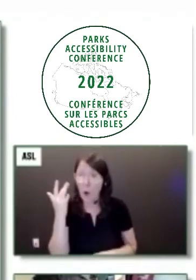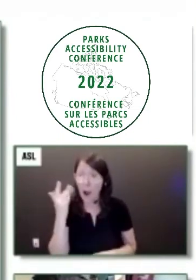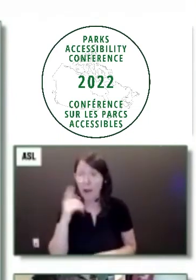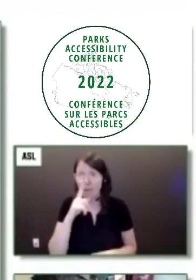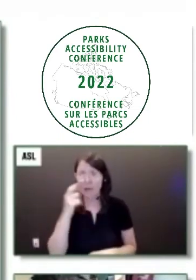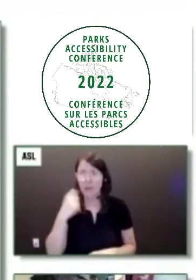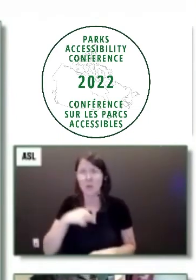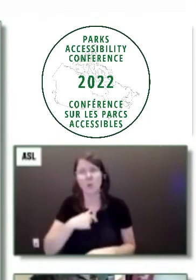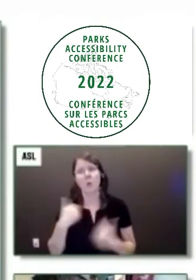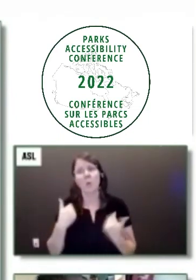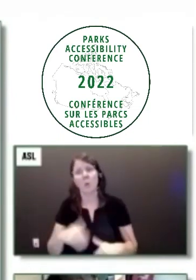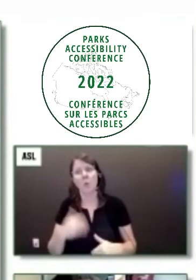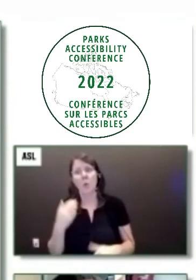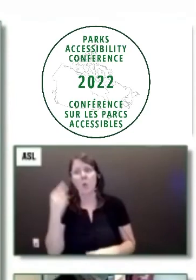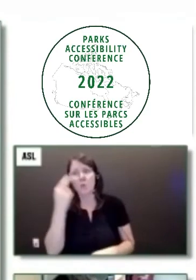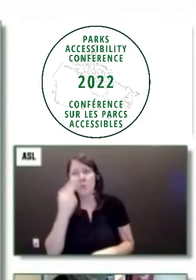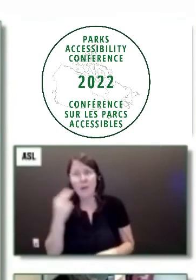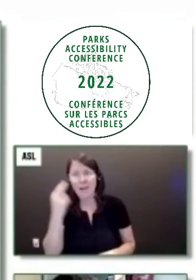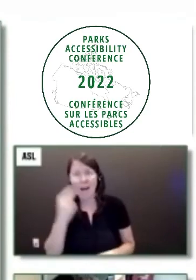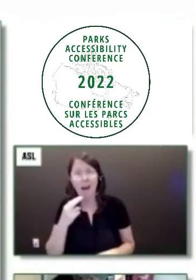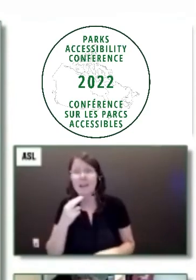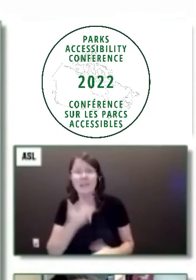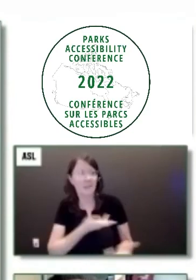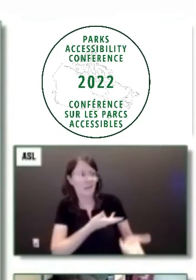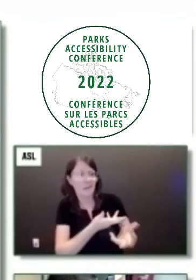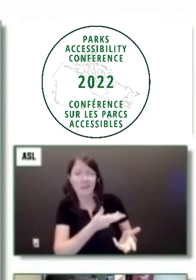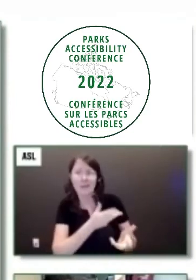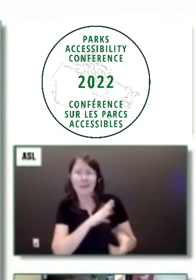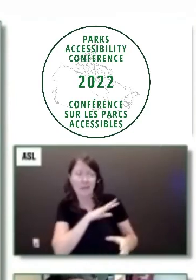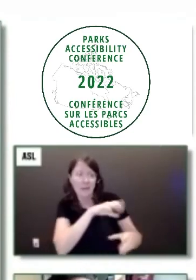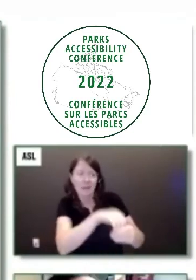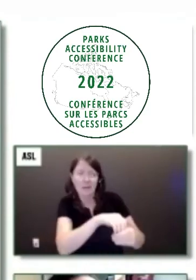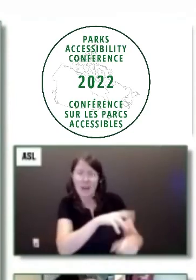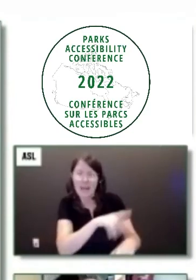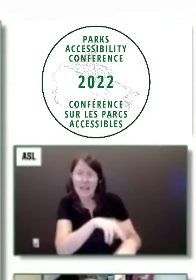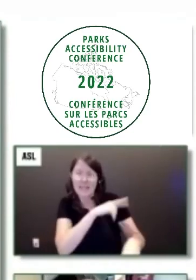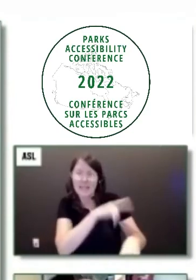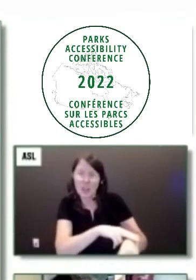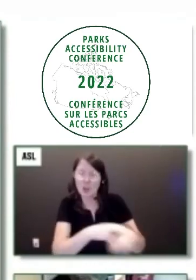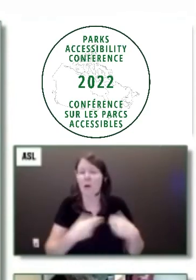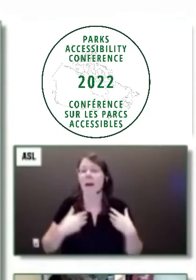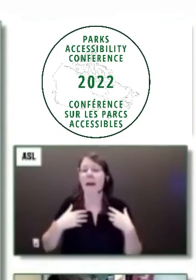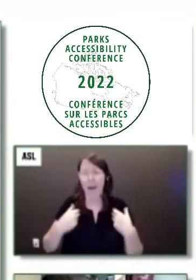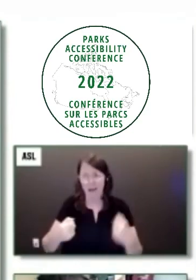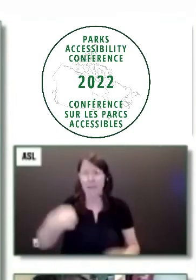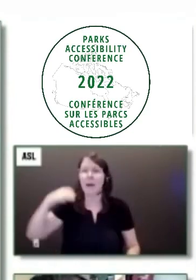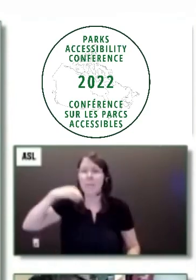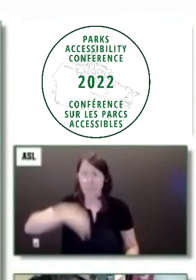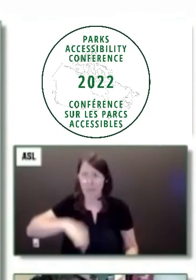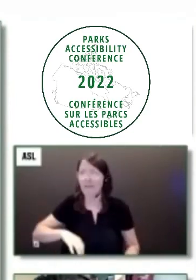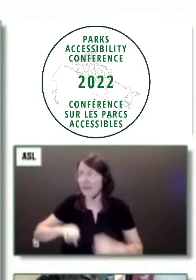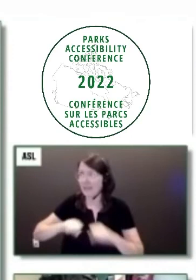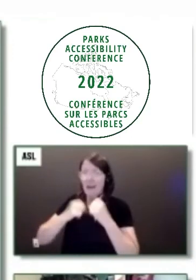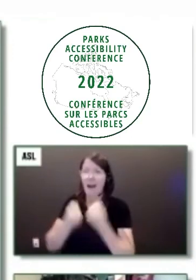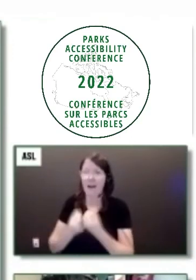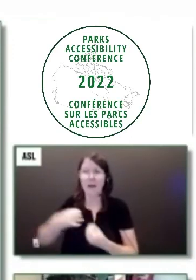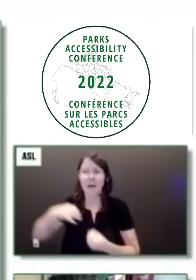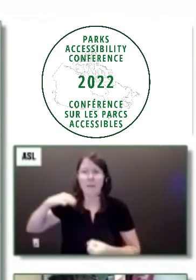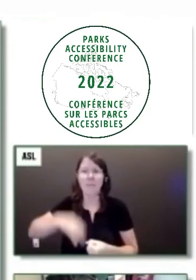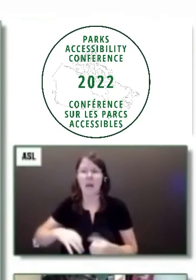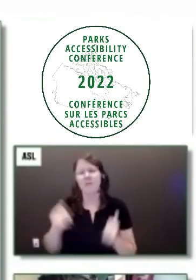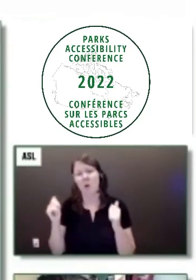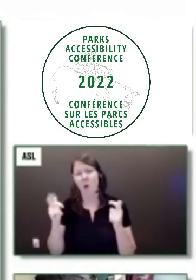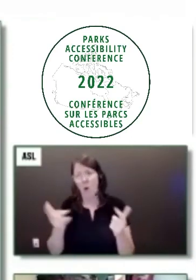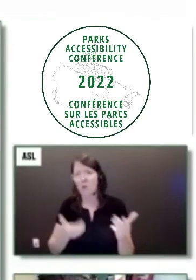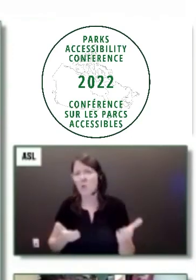wellspring of health and well-being benefits for individuals, communities, and societies, and that everyone should have an opportunity to benefit from that